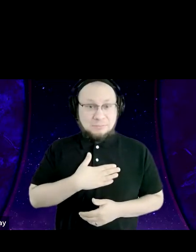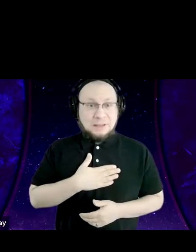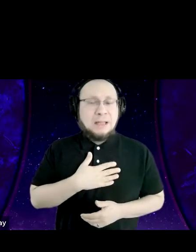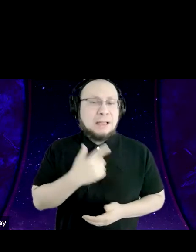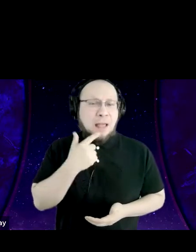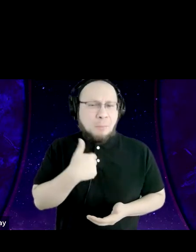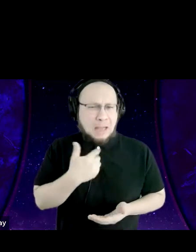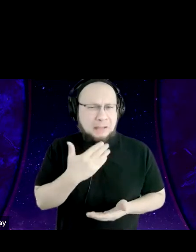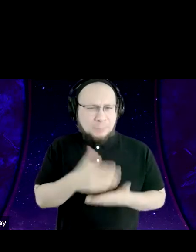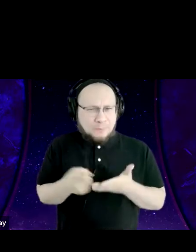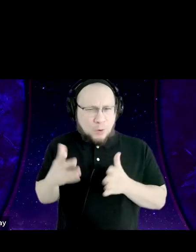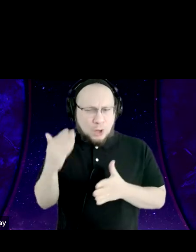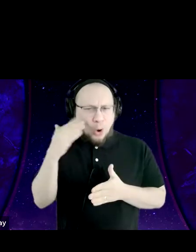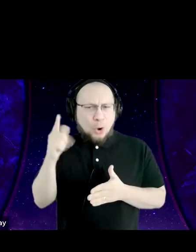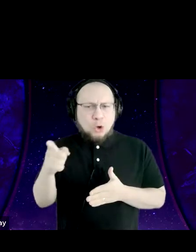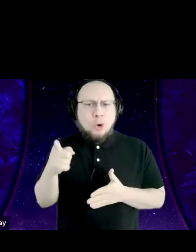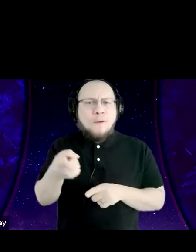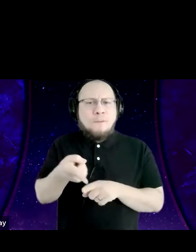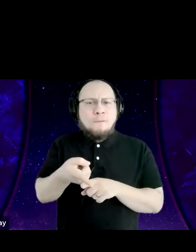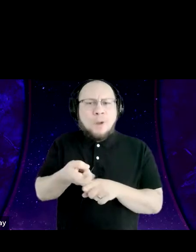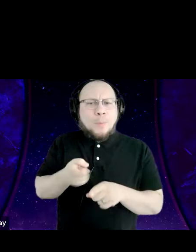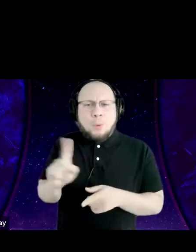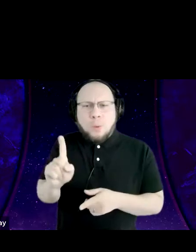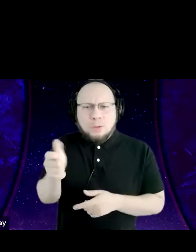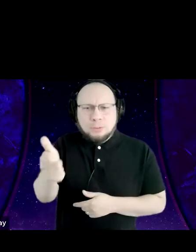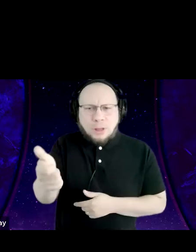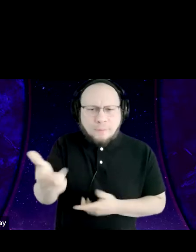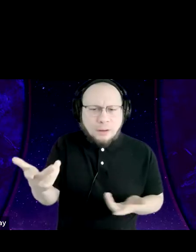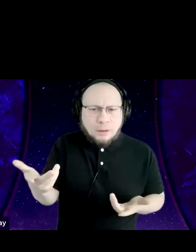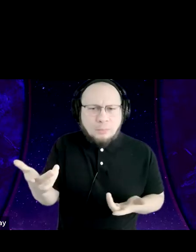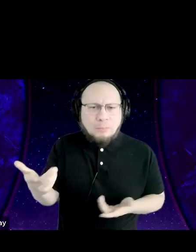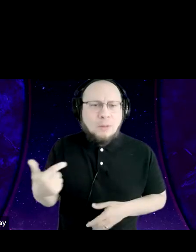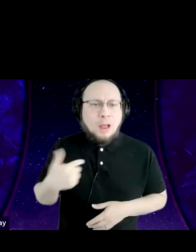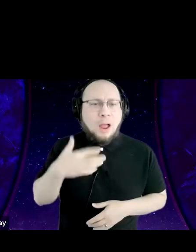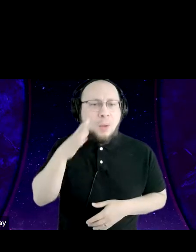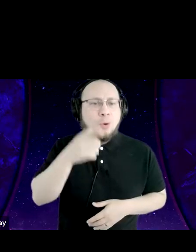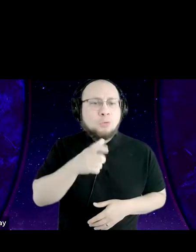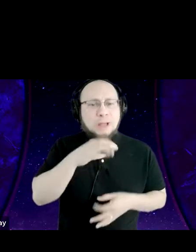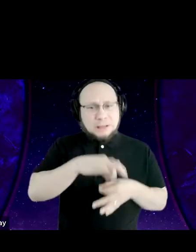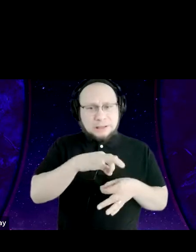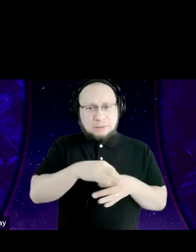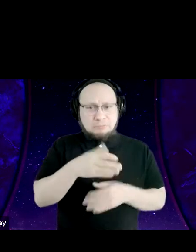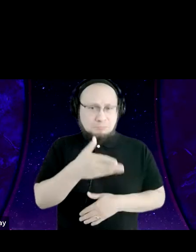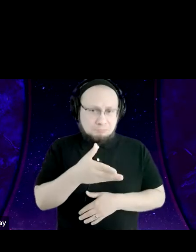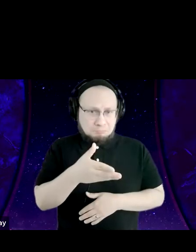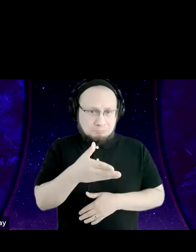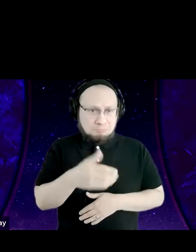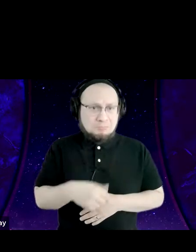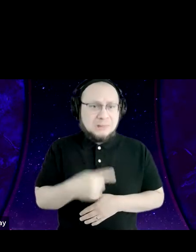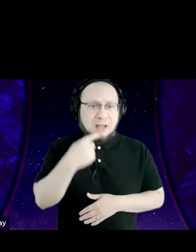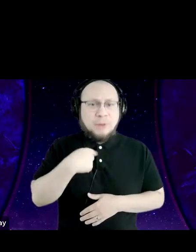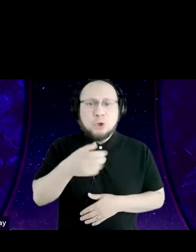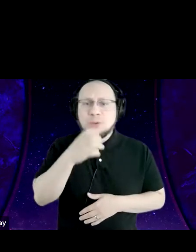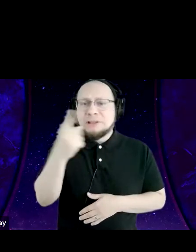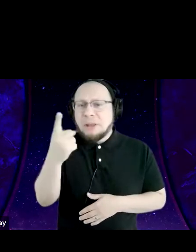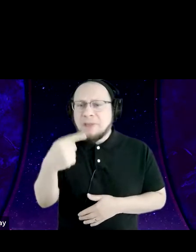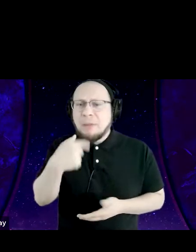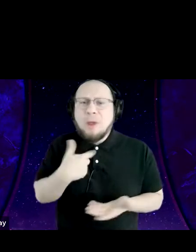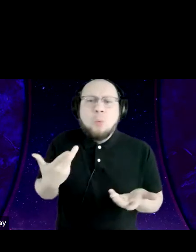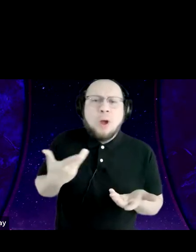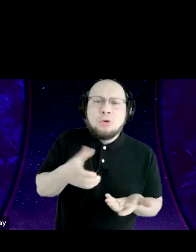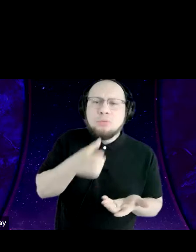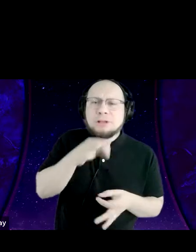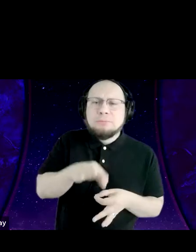already are, where you are coming in from. I am gonna be drinking some tea. So tell me if you're sipping on something special